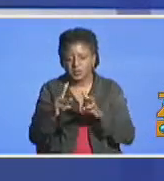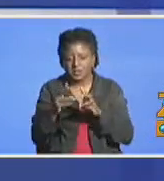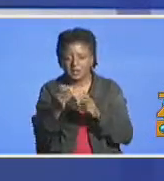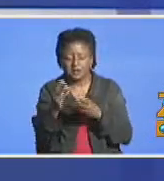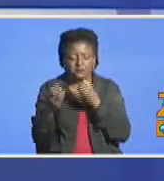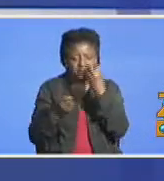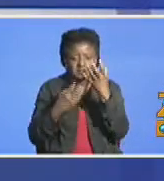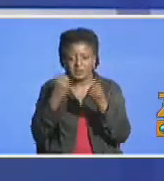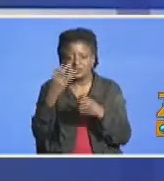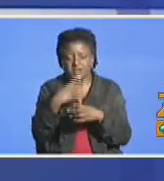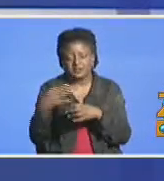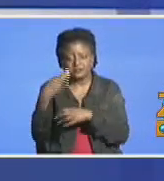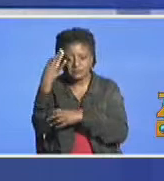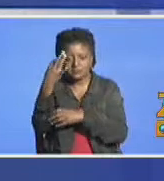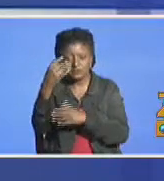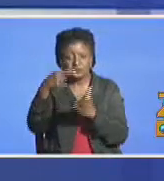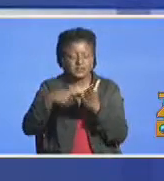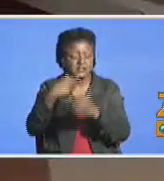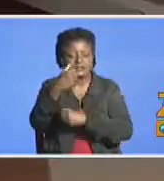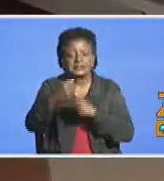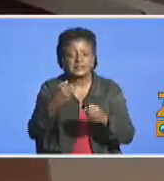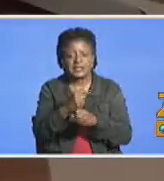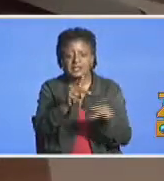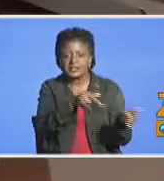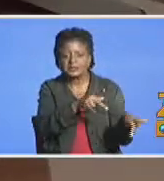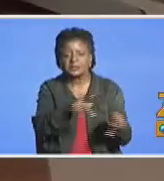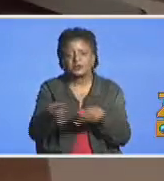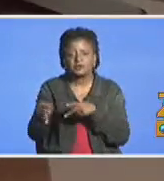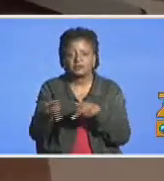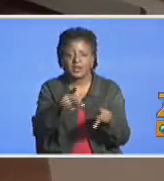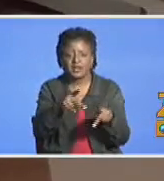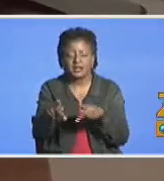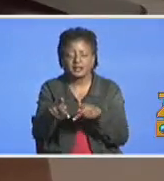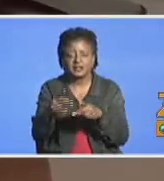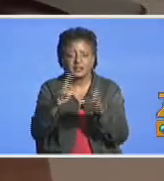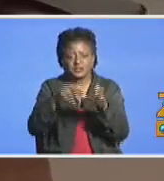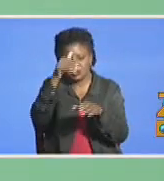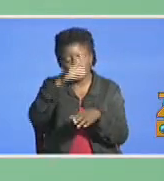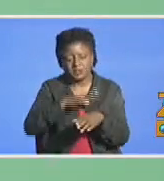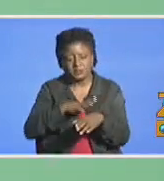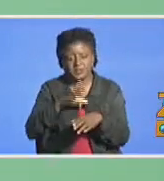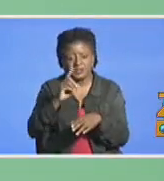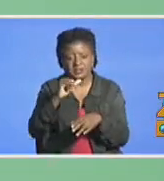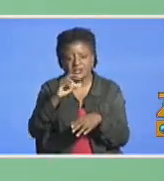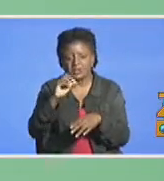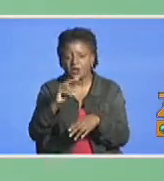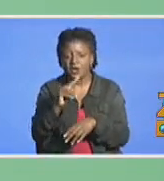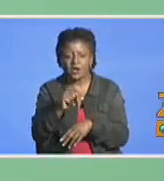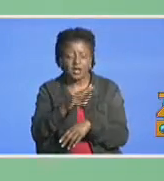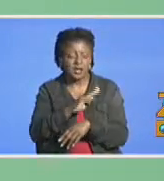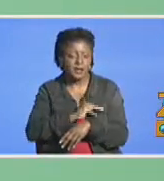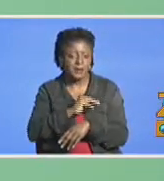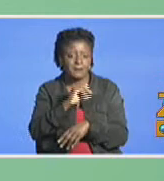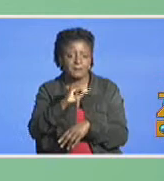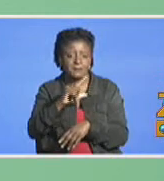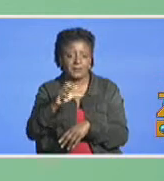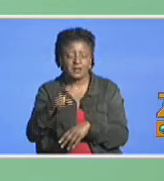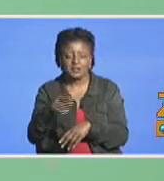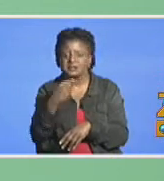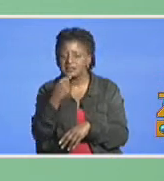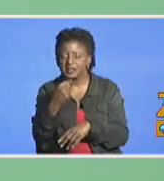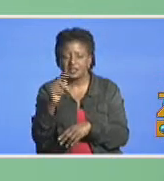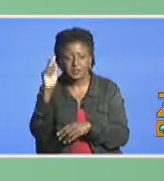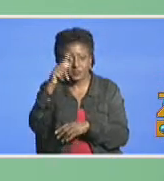year's parade. Chairman of the Junkanoo Corporation of New Providence, Dion Miller, says Prime Minister the Most Honorable Dr. Hubert